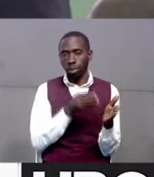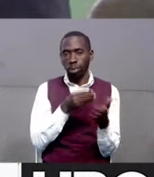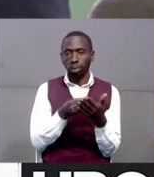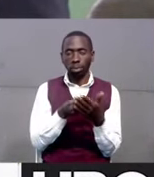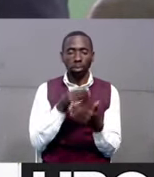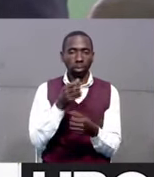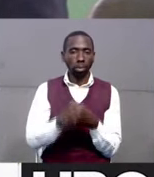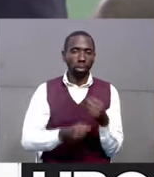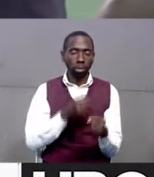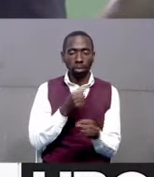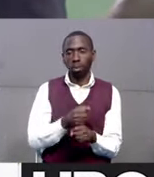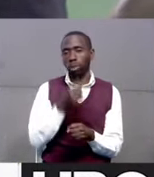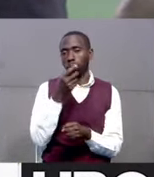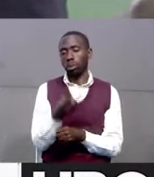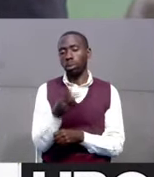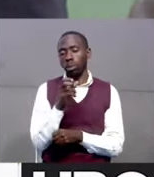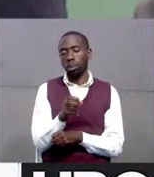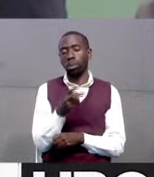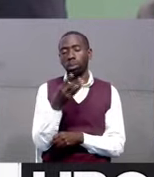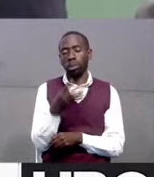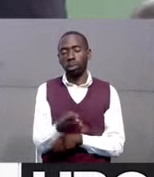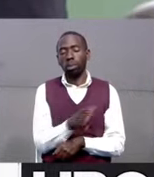year